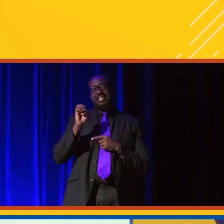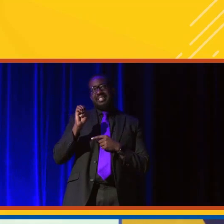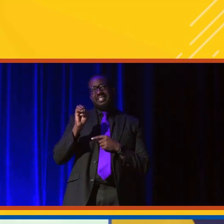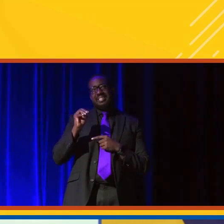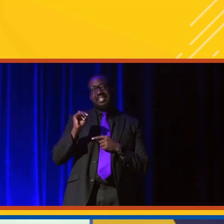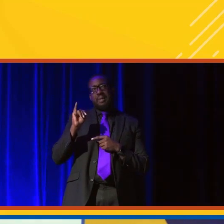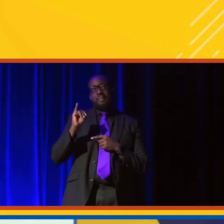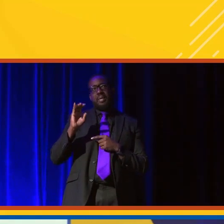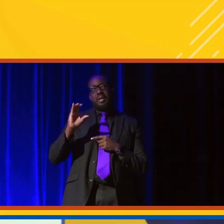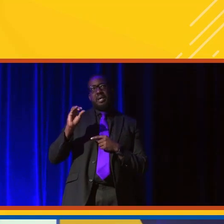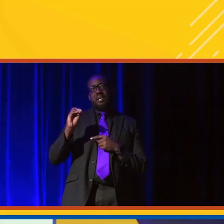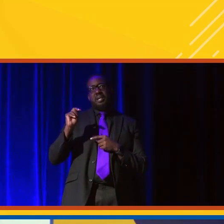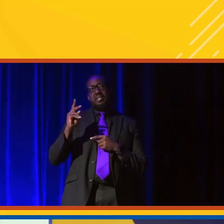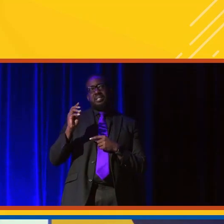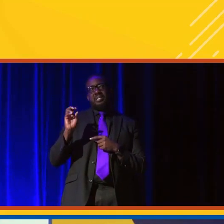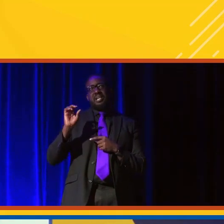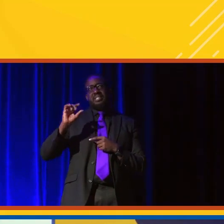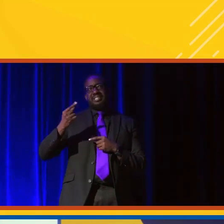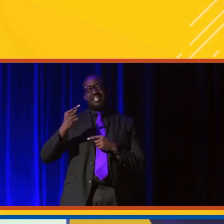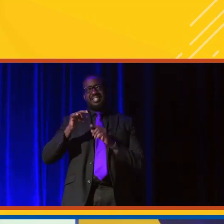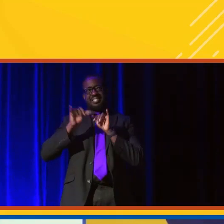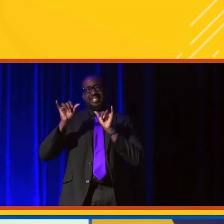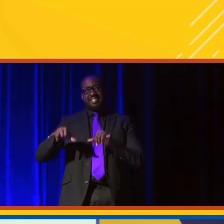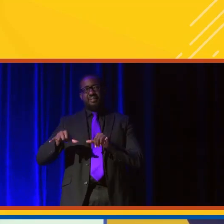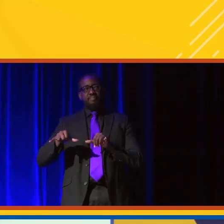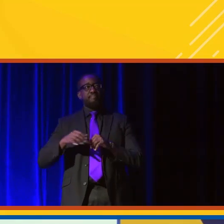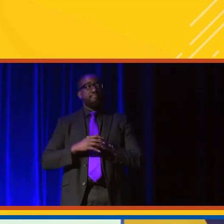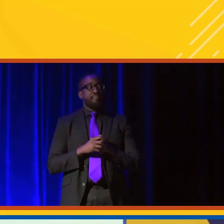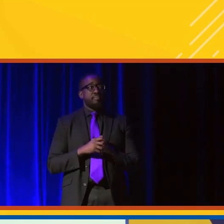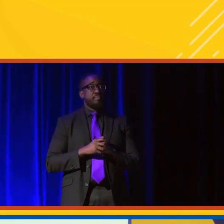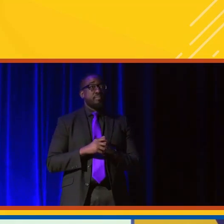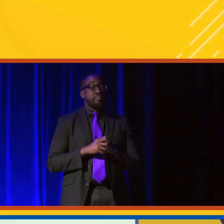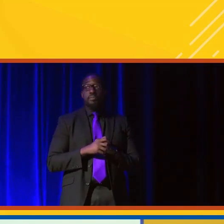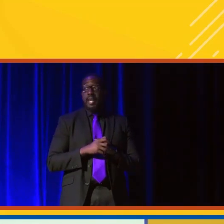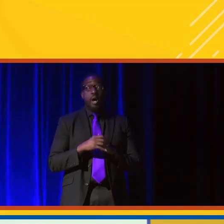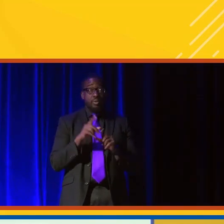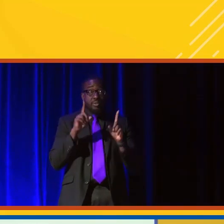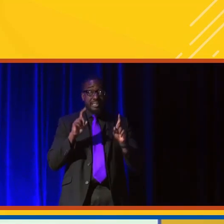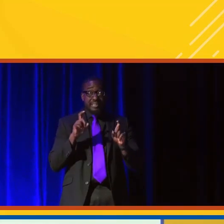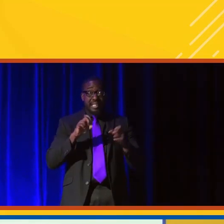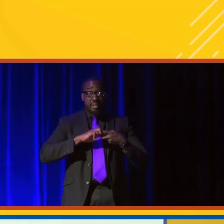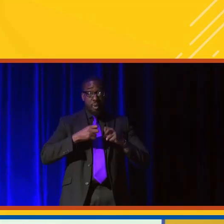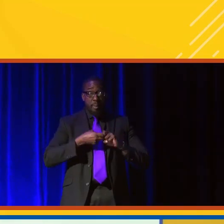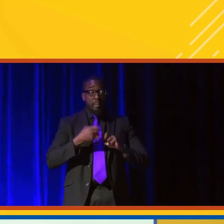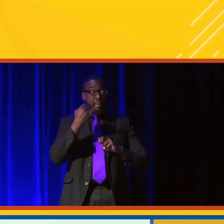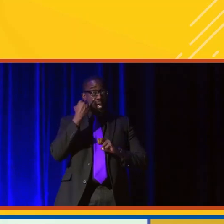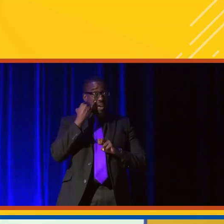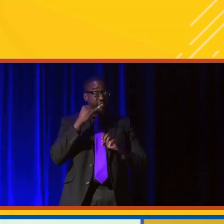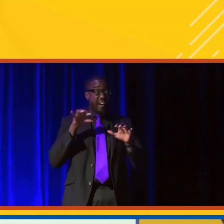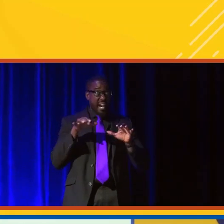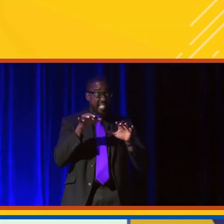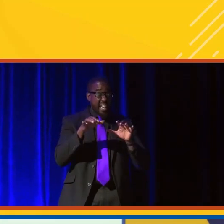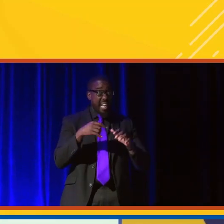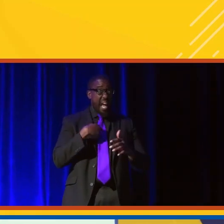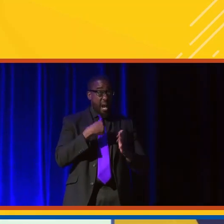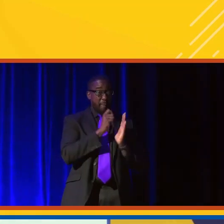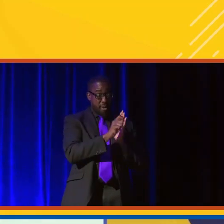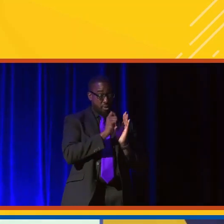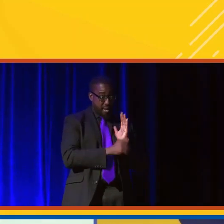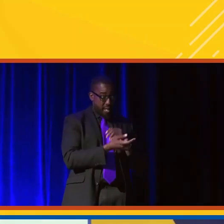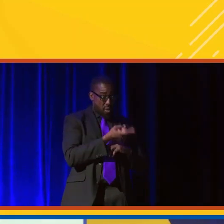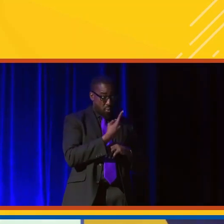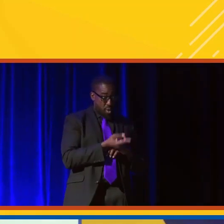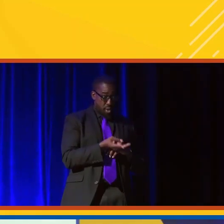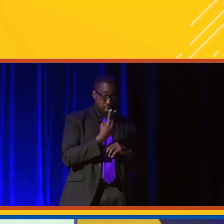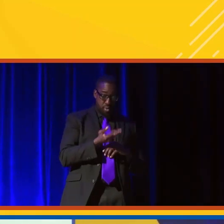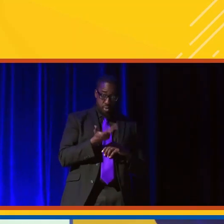points. The reason this is a cool test problem, if I was to do this with existing resources, I would be writing 1, 2, 3, 4, 5